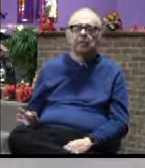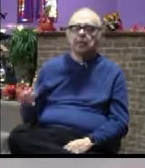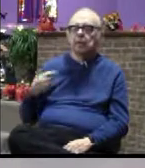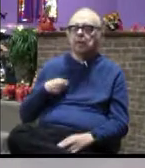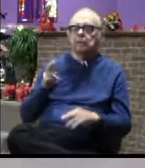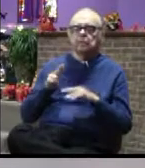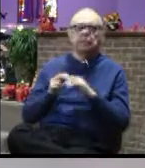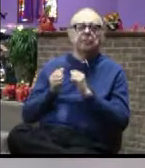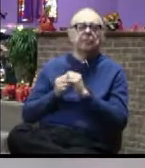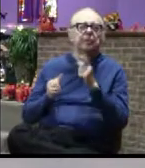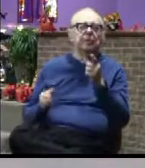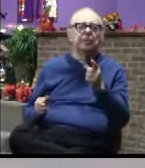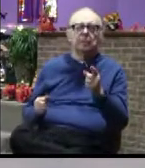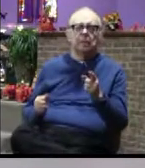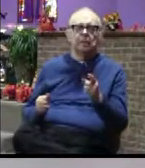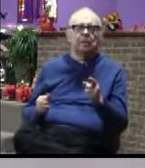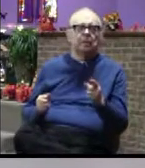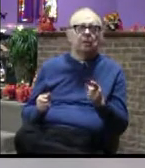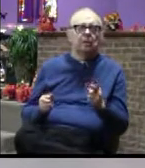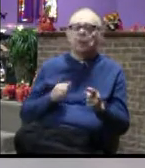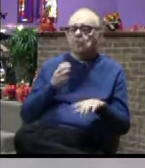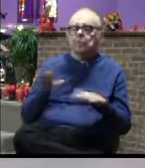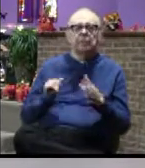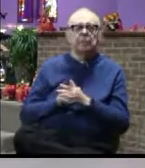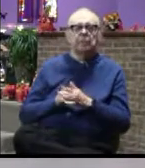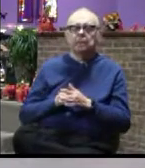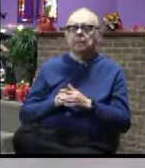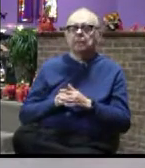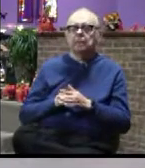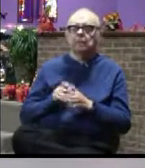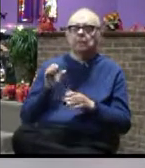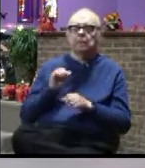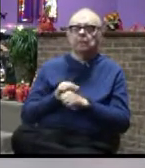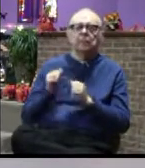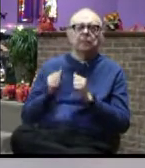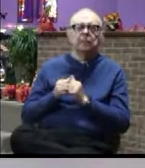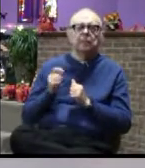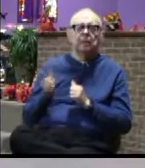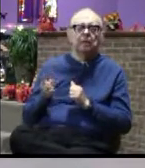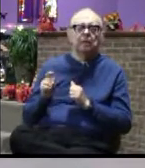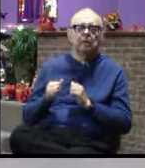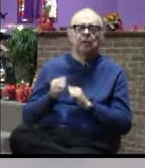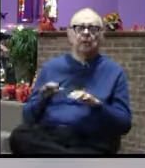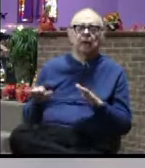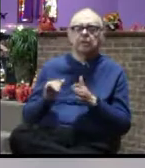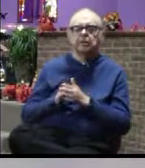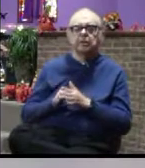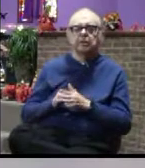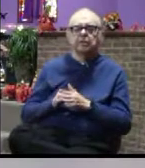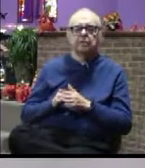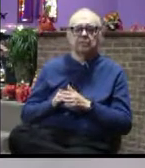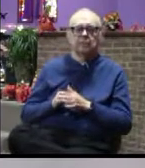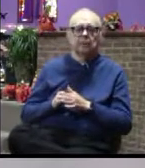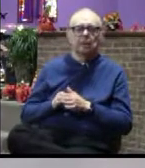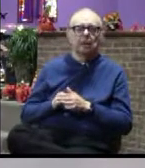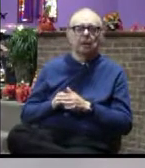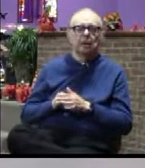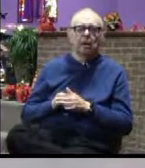I will sit with you whoever wants to and I will work with you on how to do this